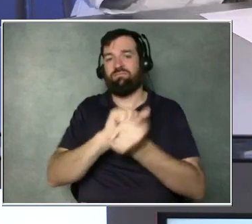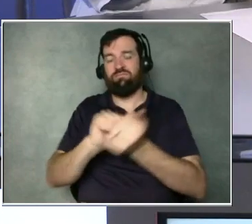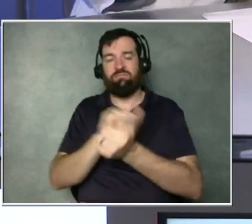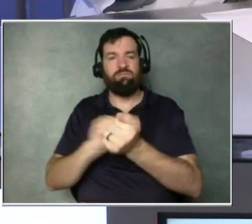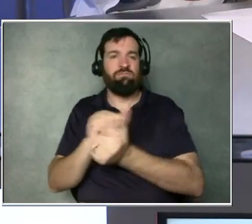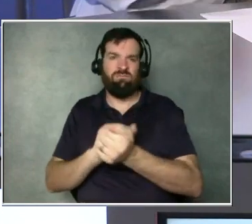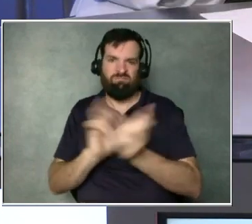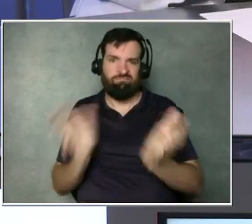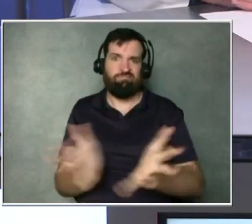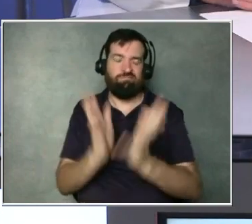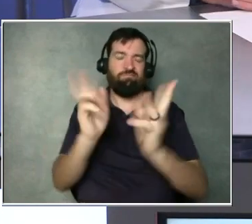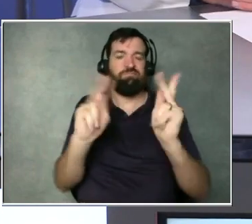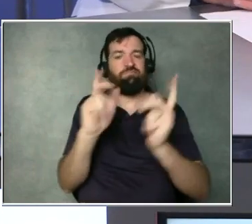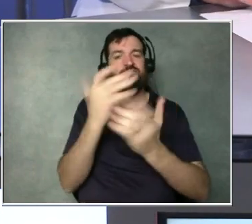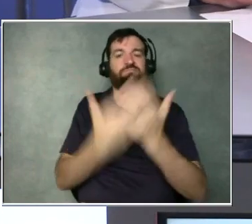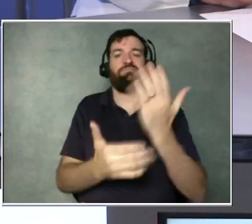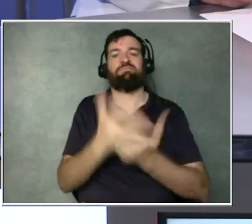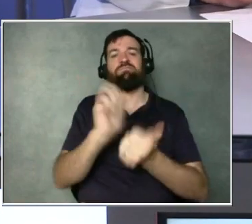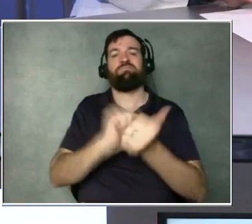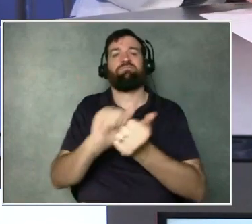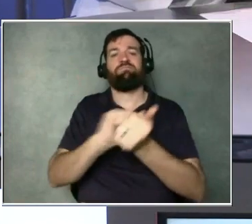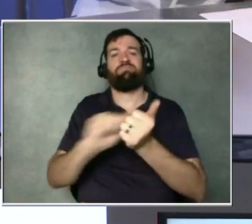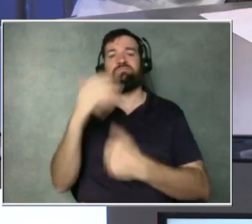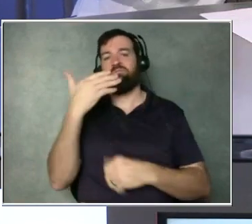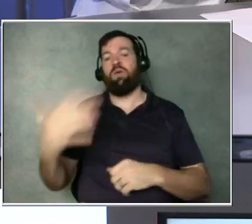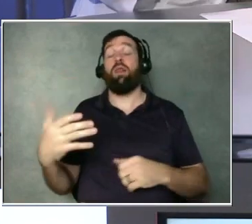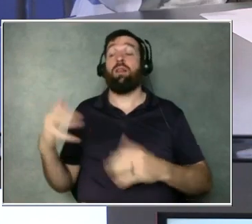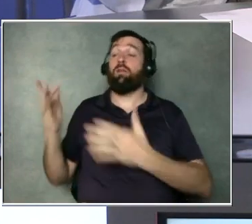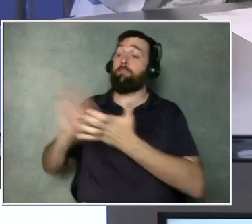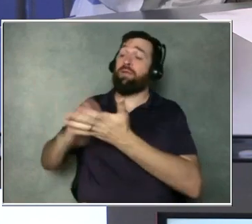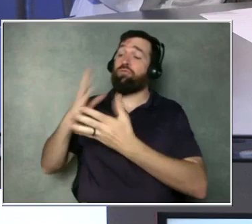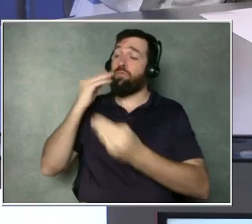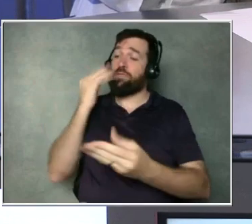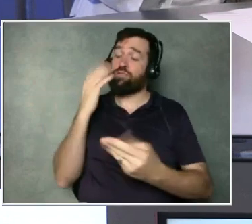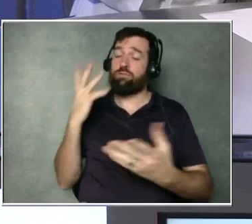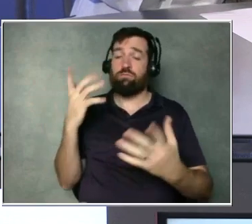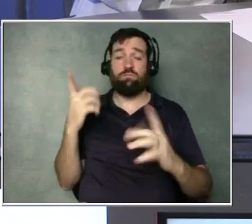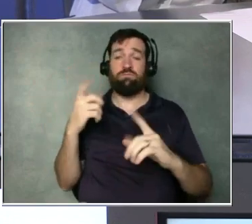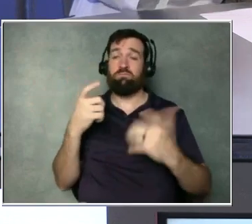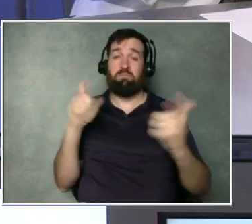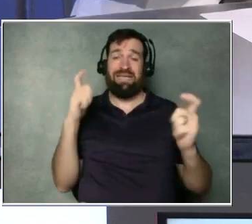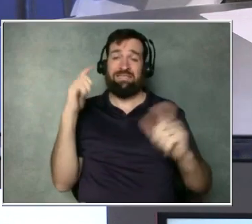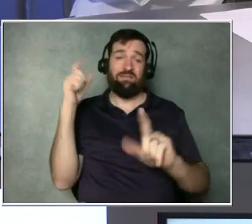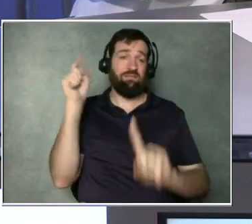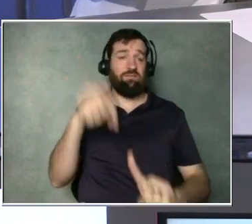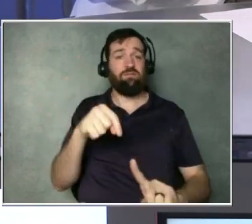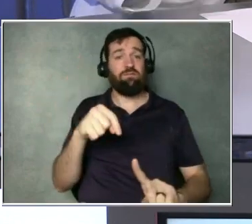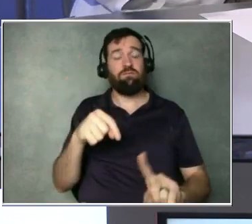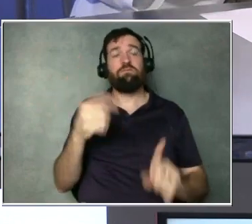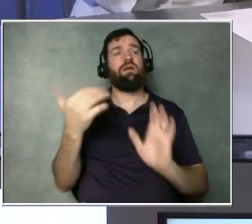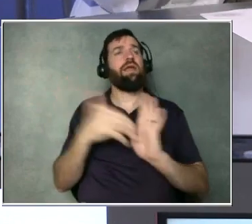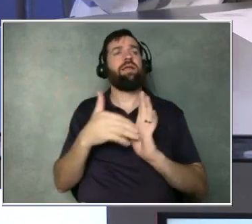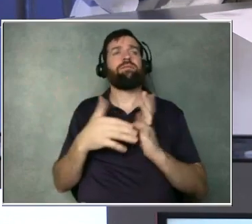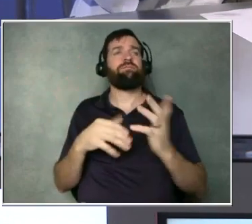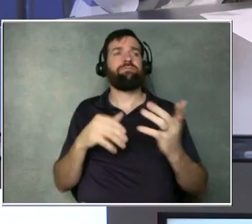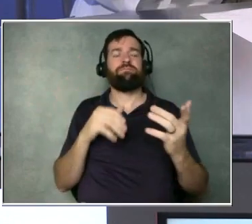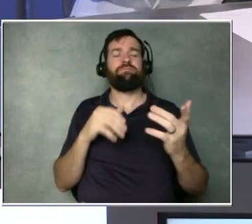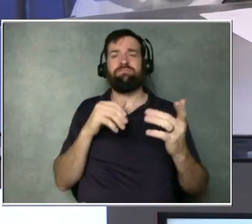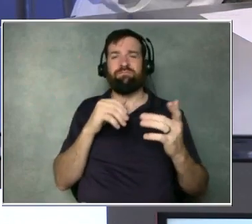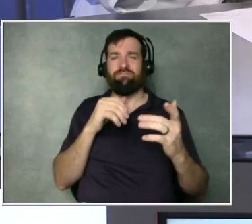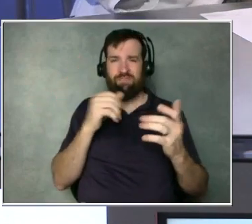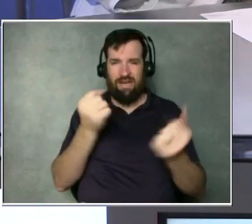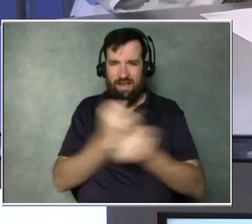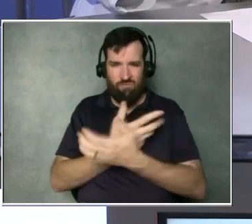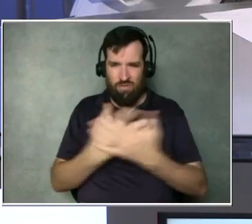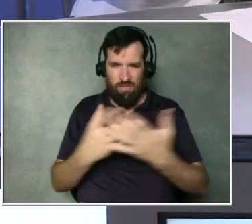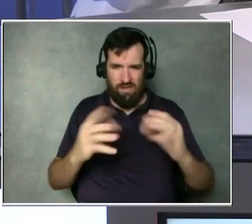hand hygiene as well. As far as medical information, I think the biggest lessons we learned is that, again, not really everything is black and white. We